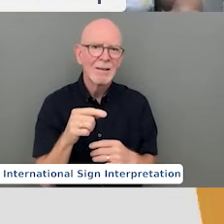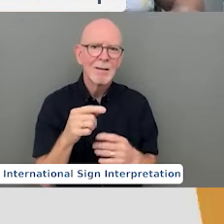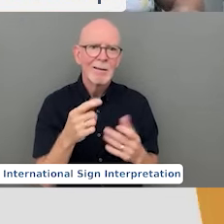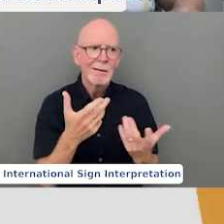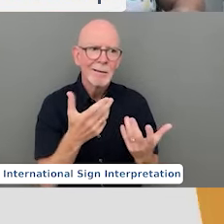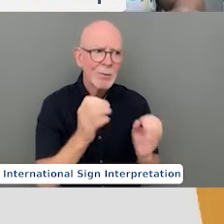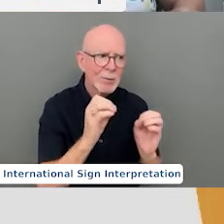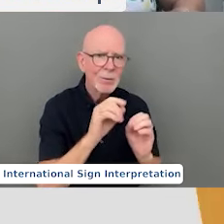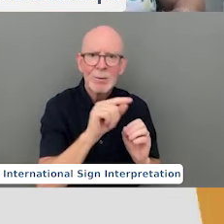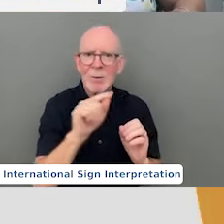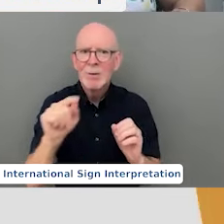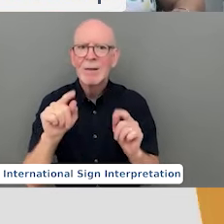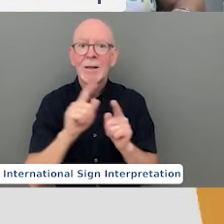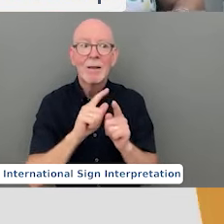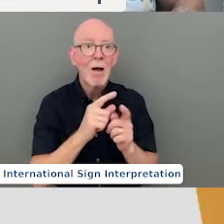Next.